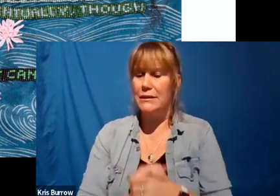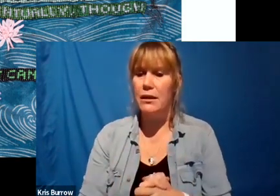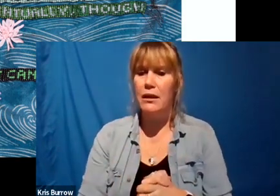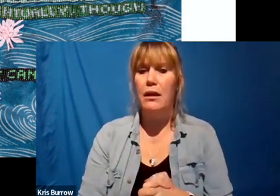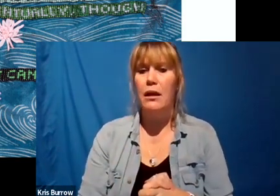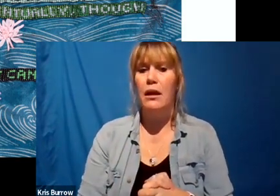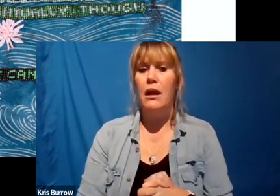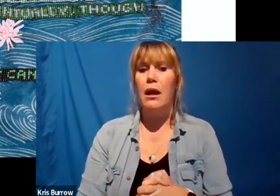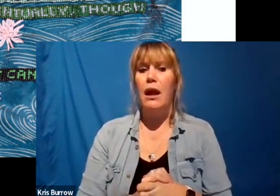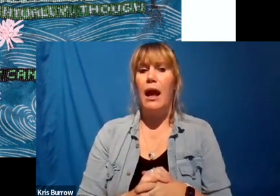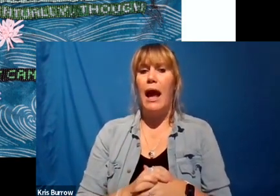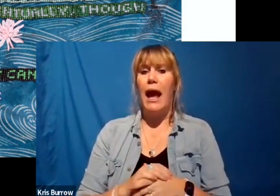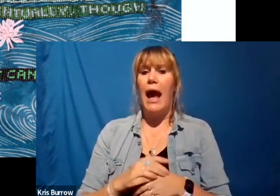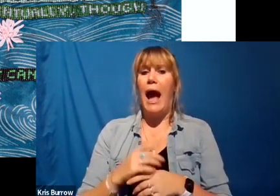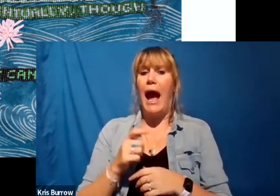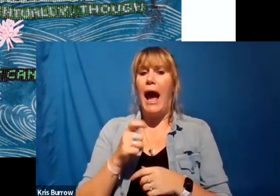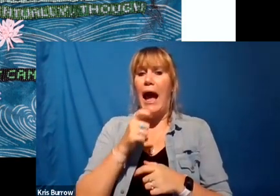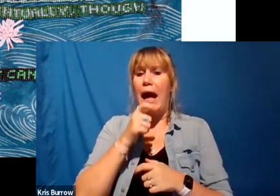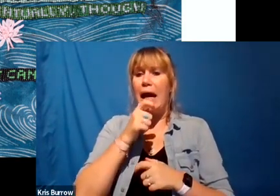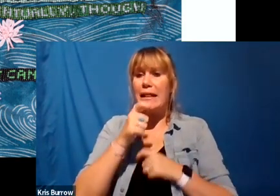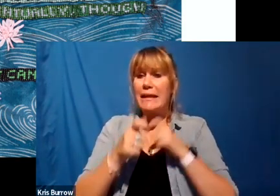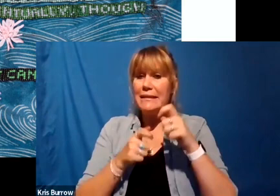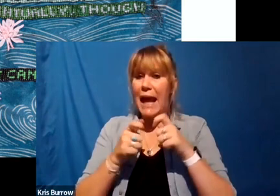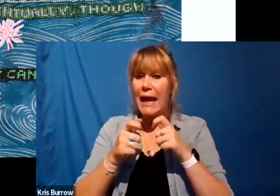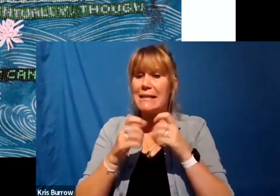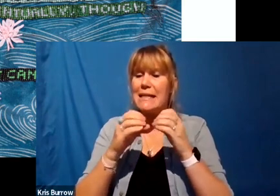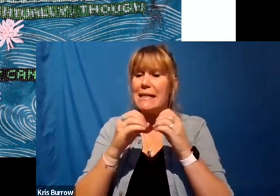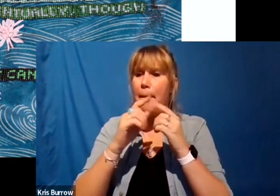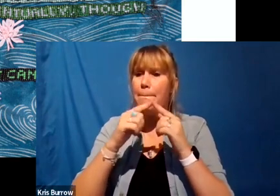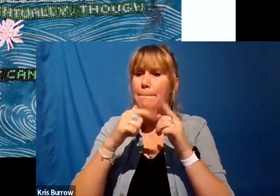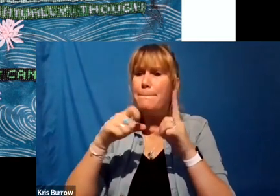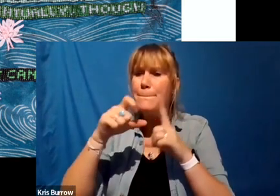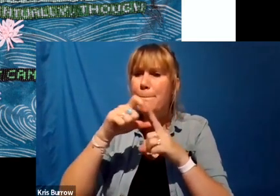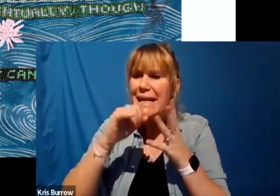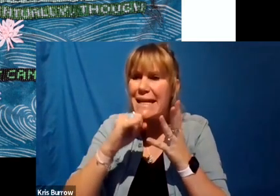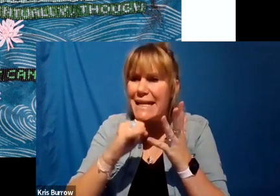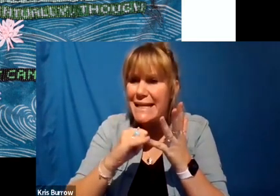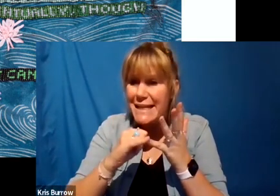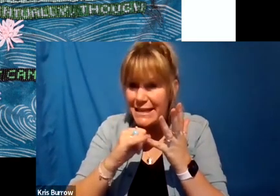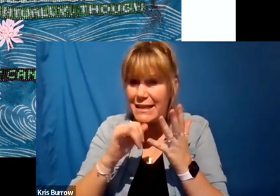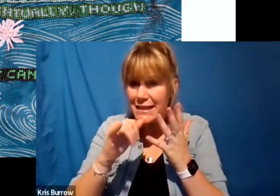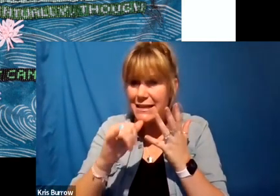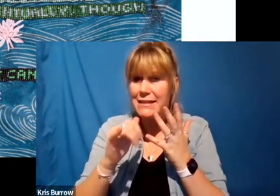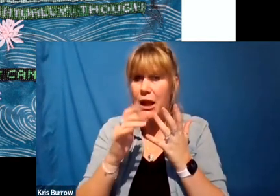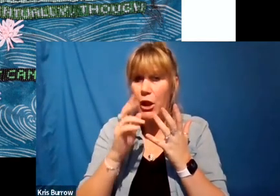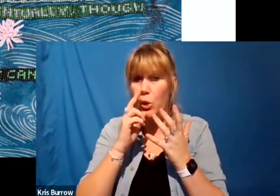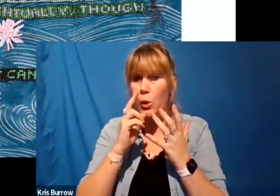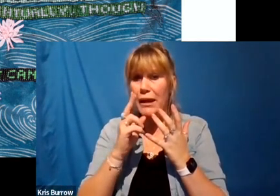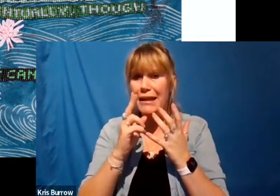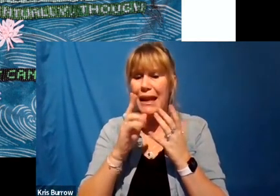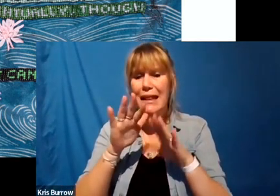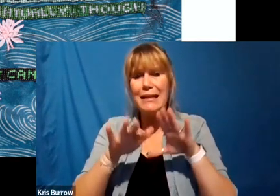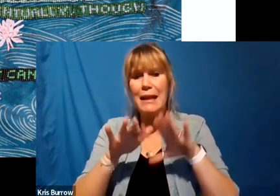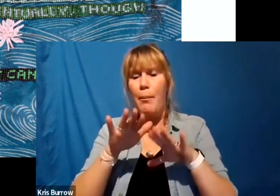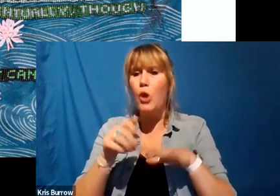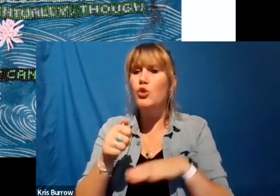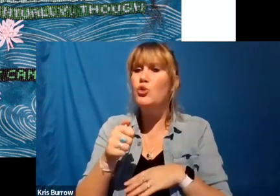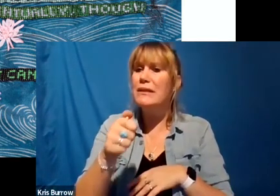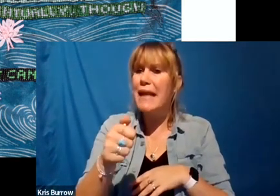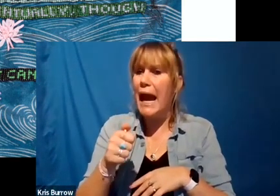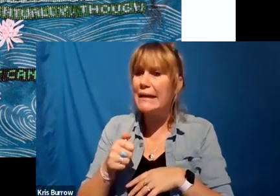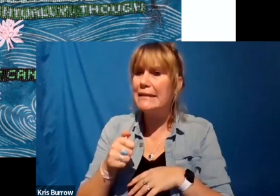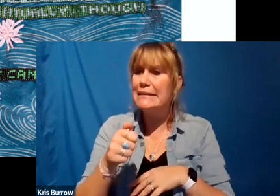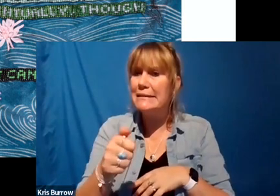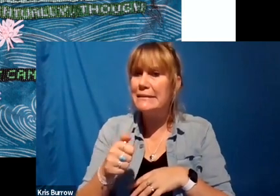text messages, particularly in the early days of mobile phones when they were against a green background. And